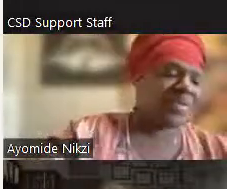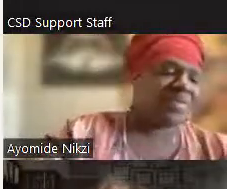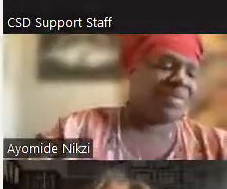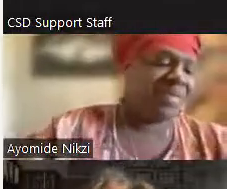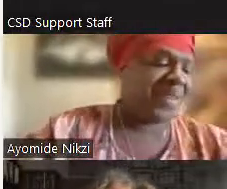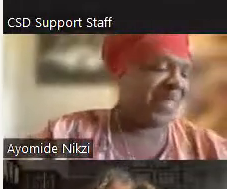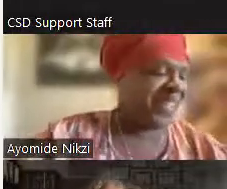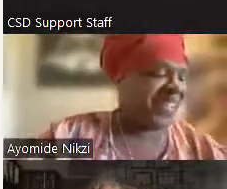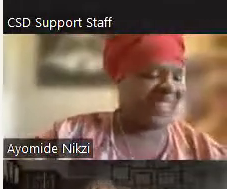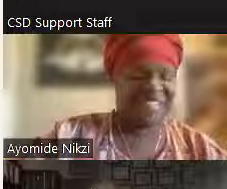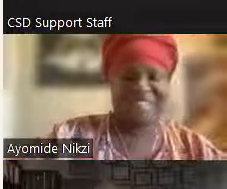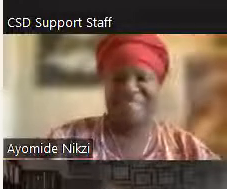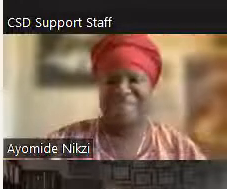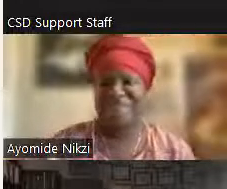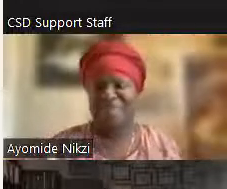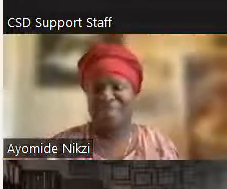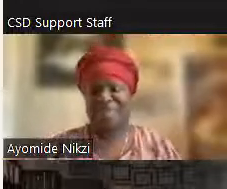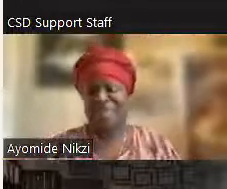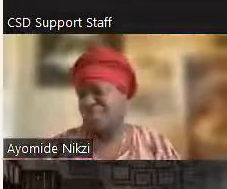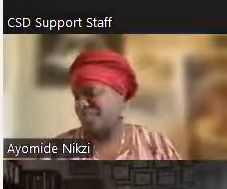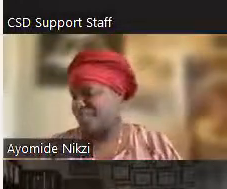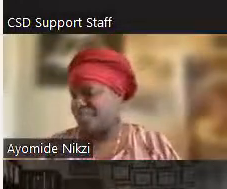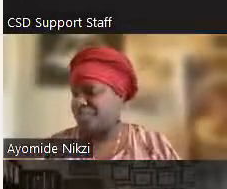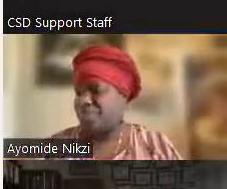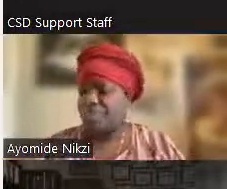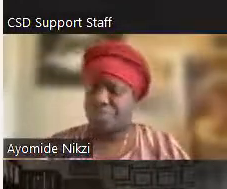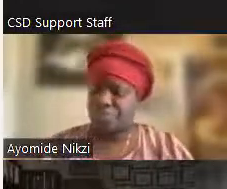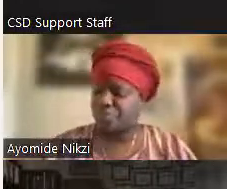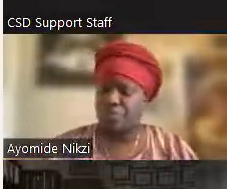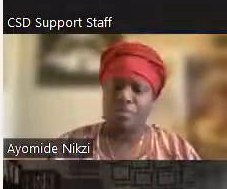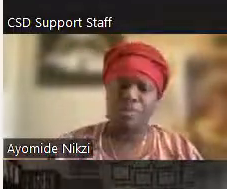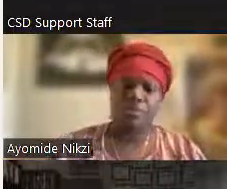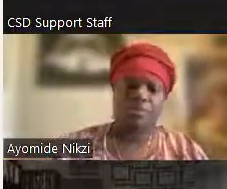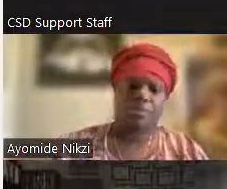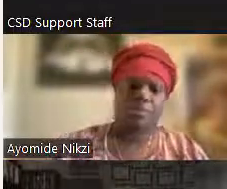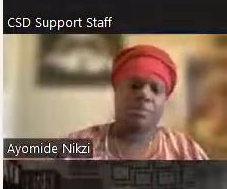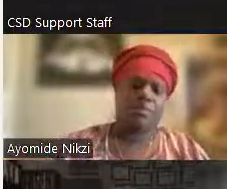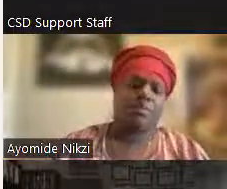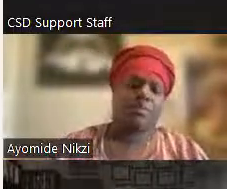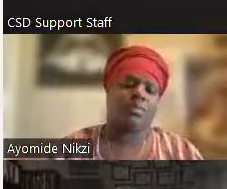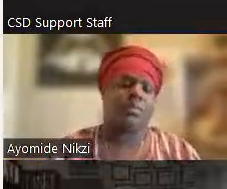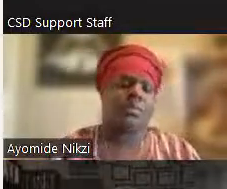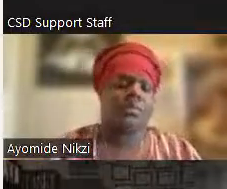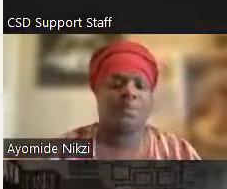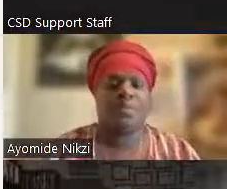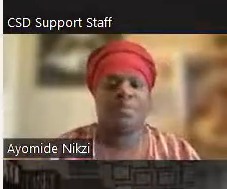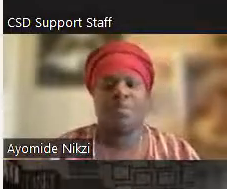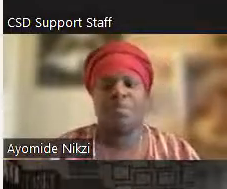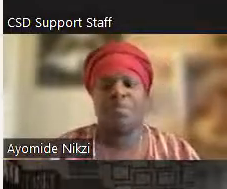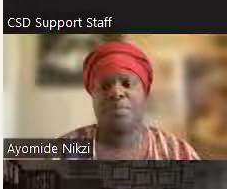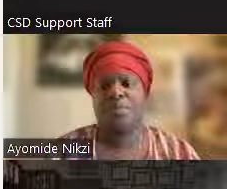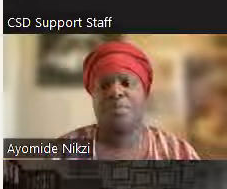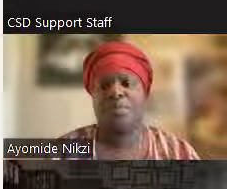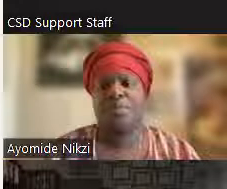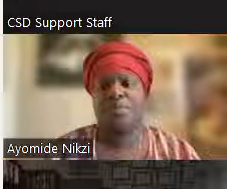you. Calling our meeting to order at 7:03 on May 19th. This